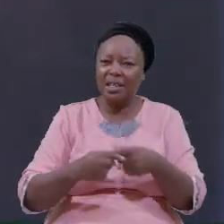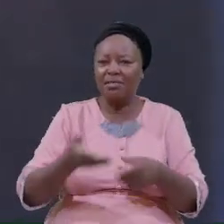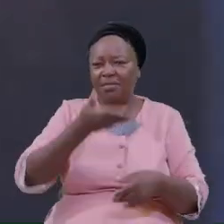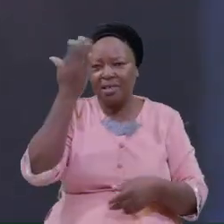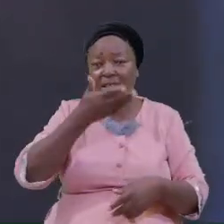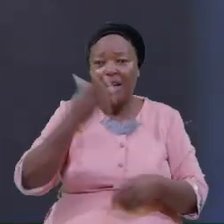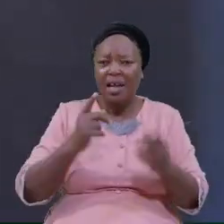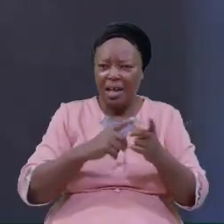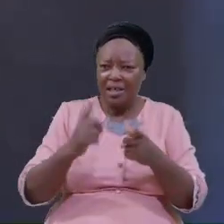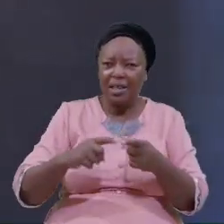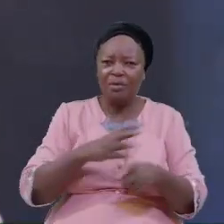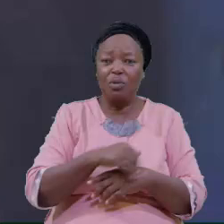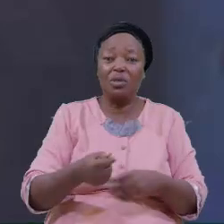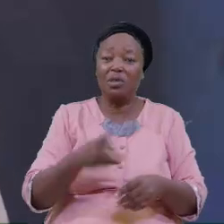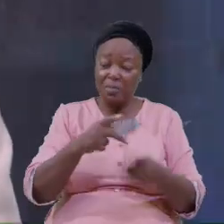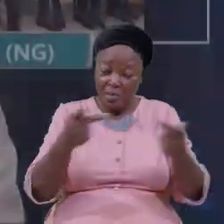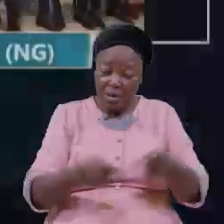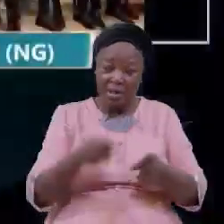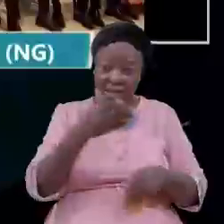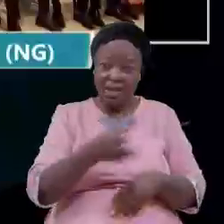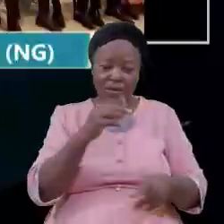My position there was to be a drummer.